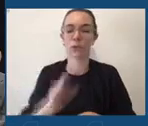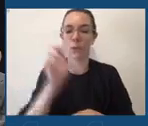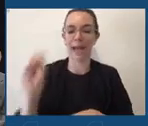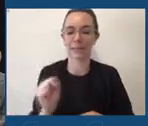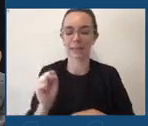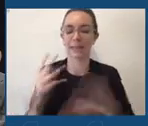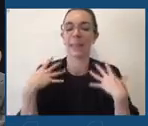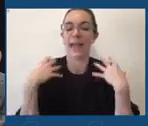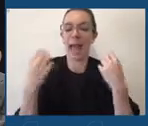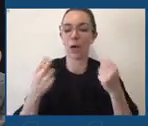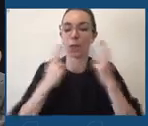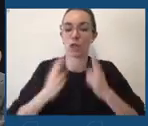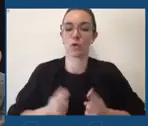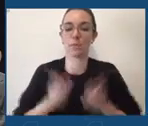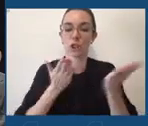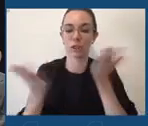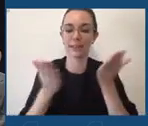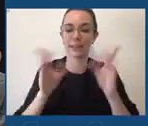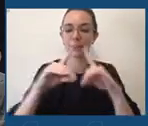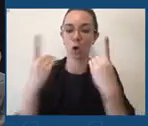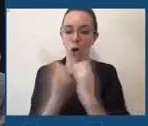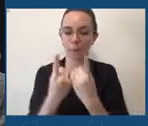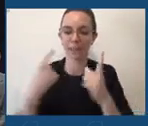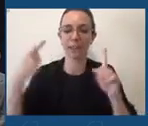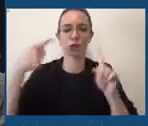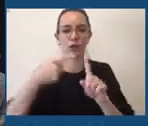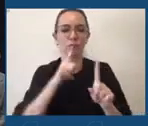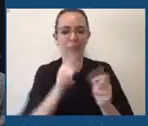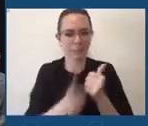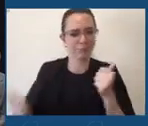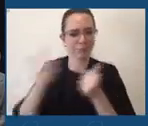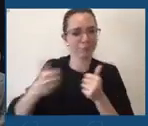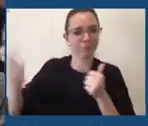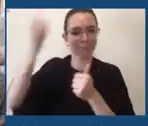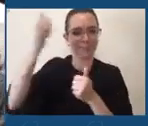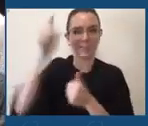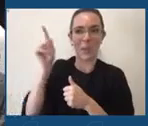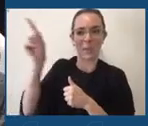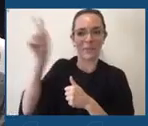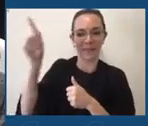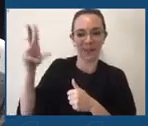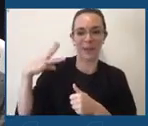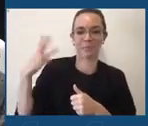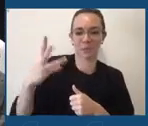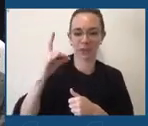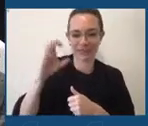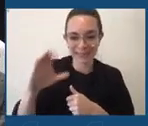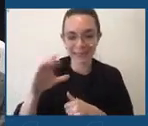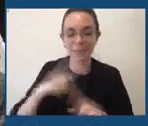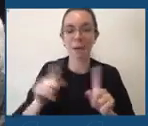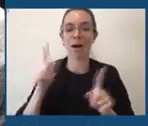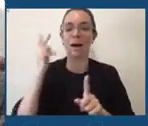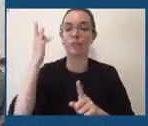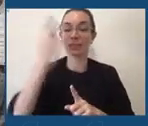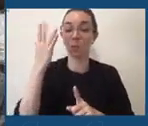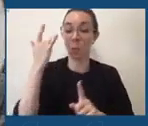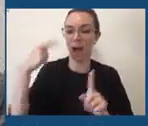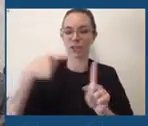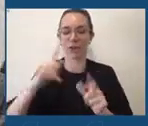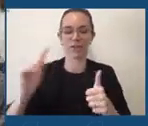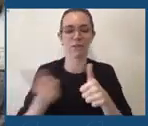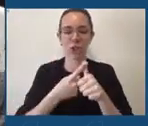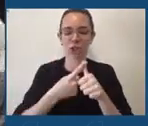Services Department, and she's a big mucka-mucka over there. But the reason she's our first speaker is because of her